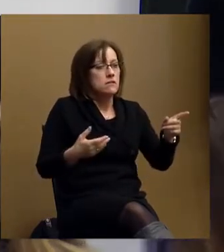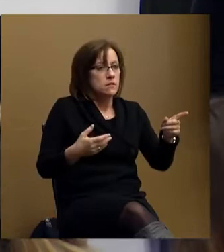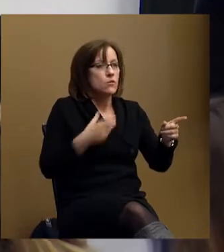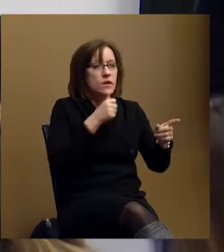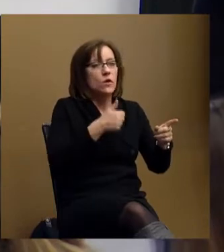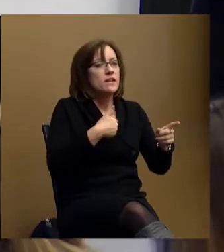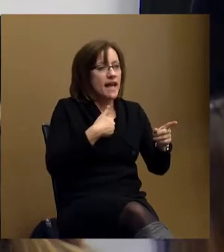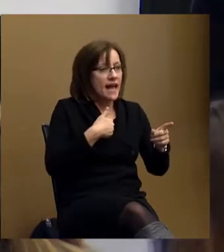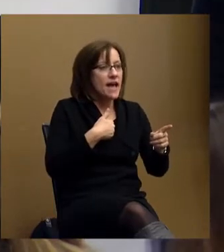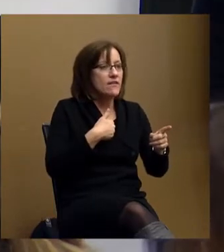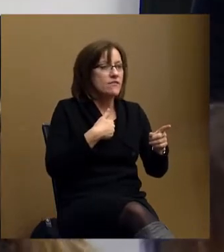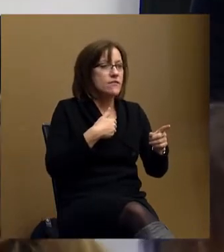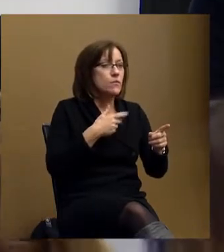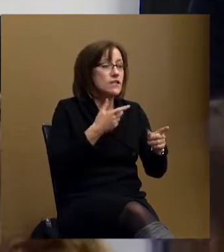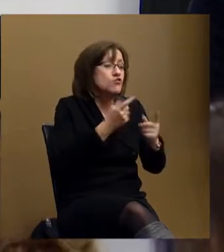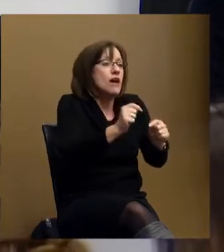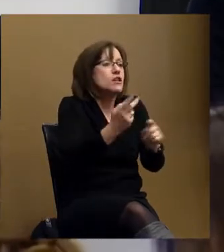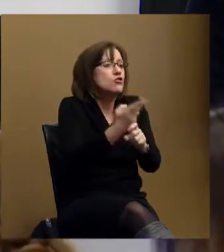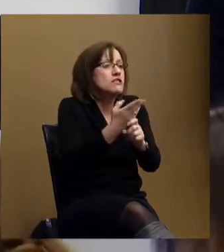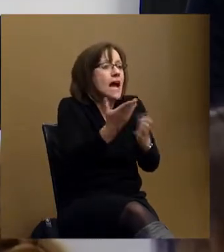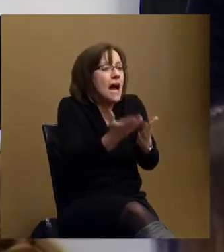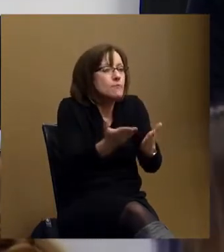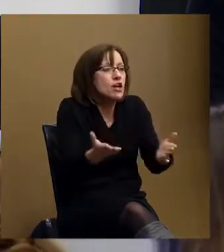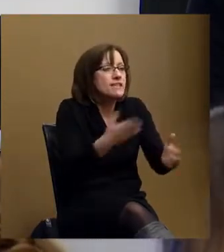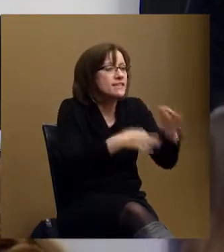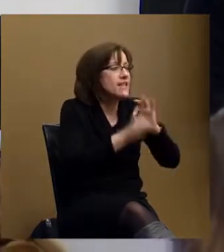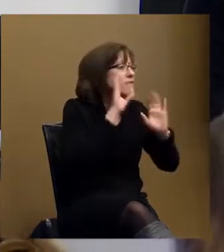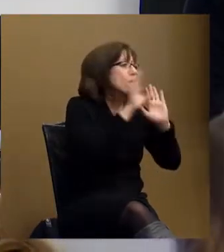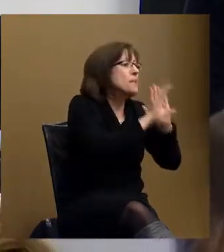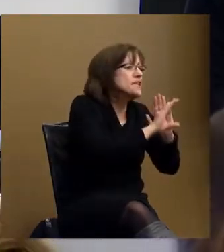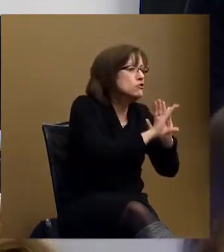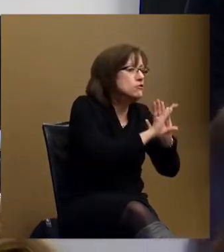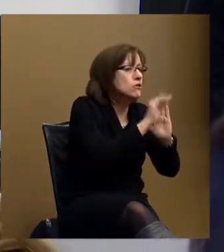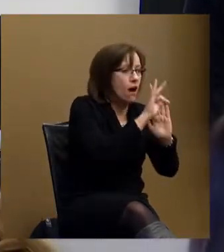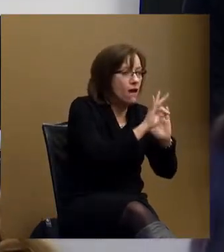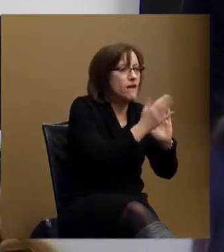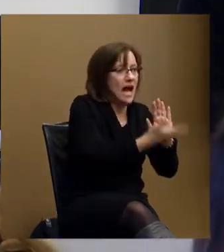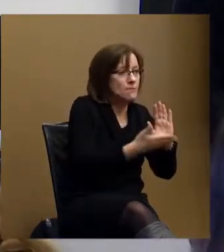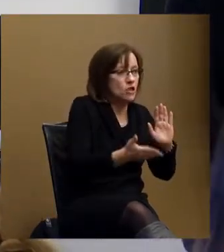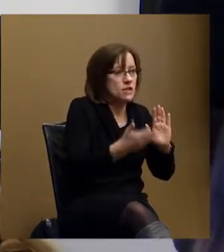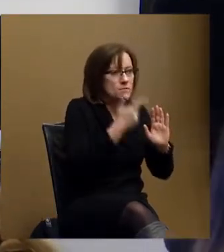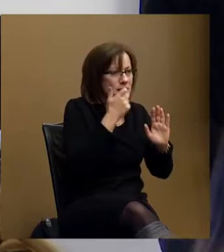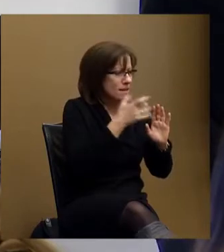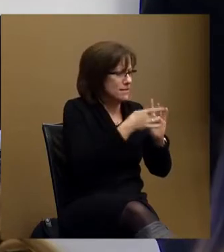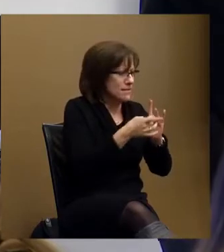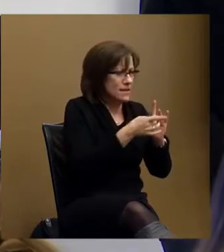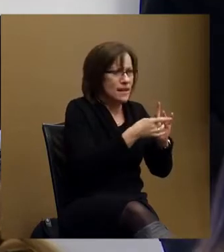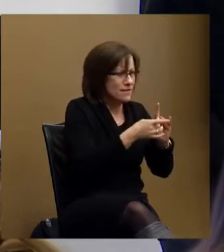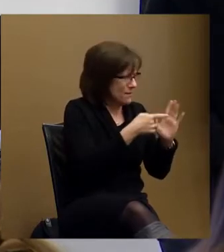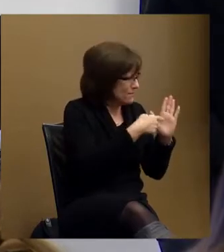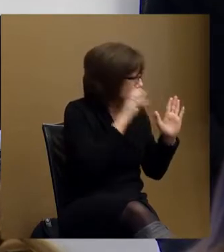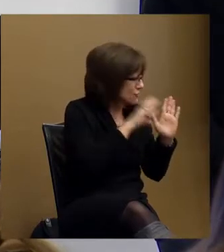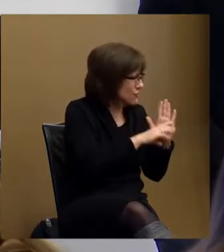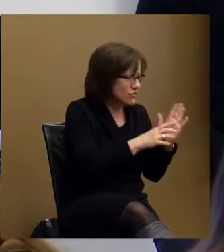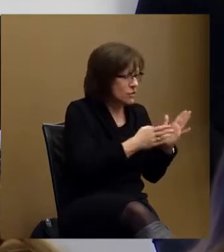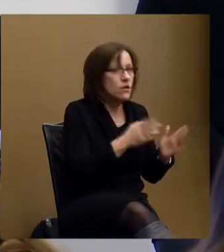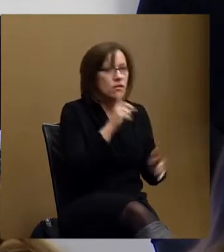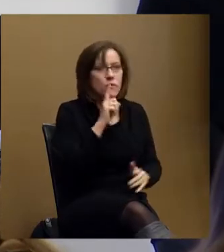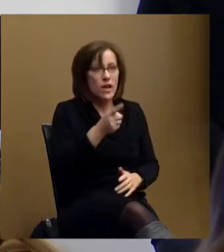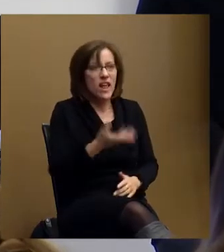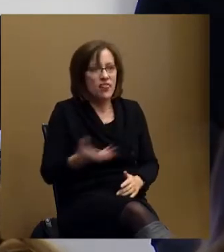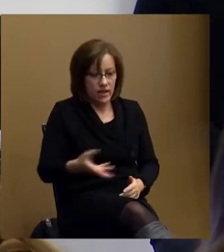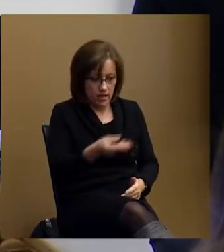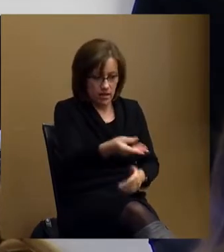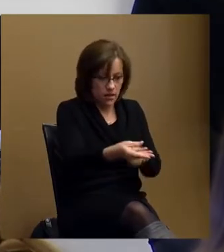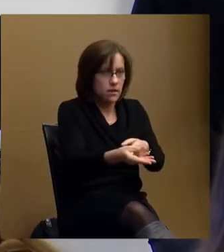have a visual picture schedule that they're using with him, and we're hopefully trying to start to use that as a transition. So instead of